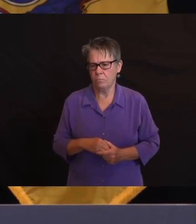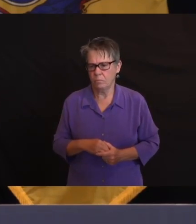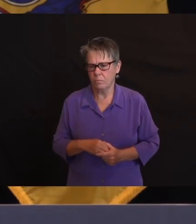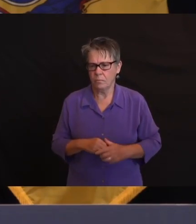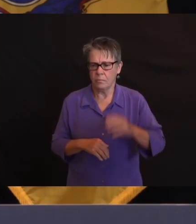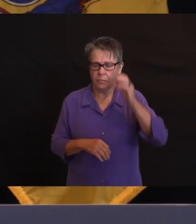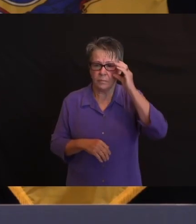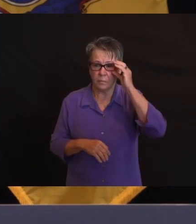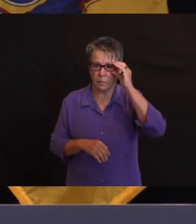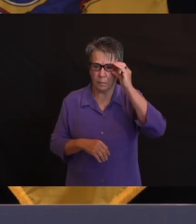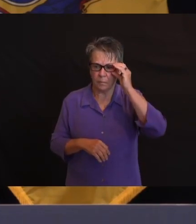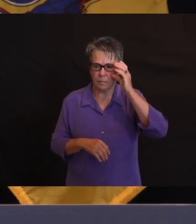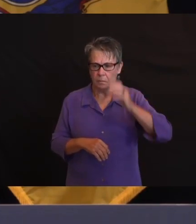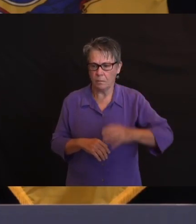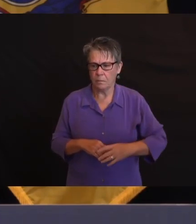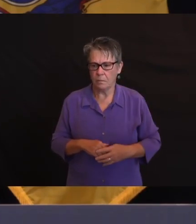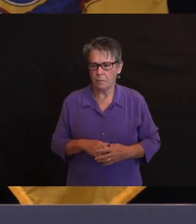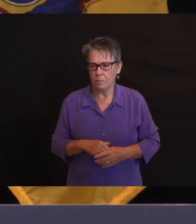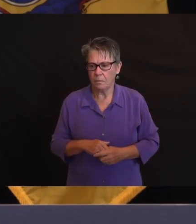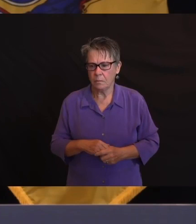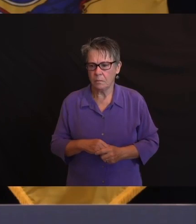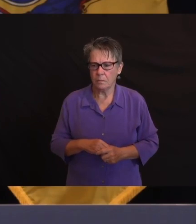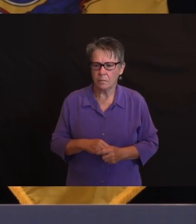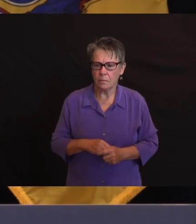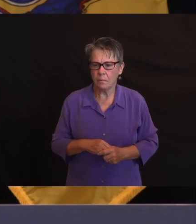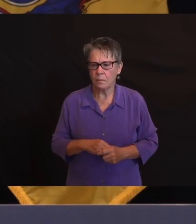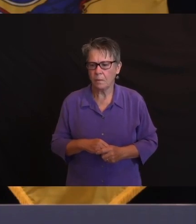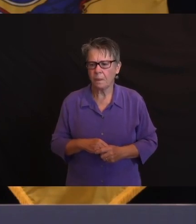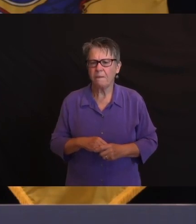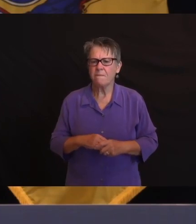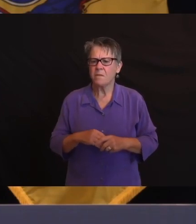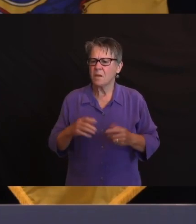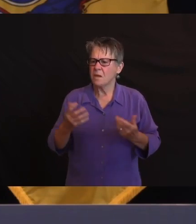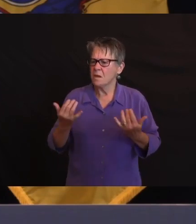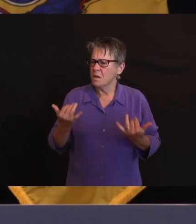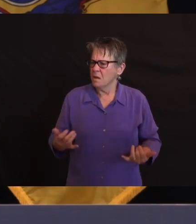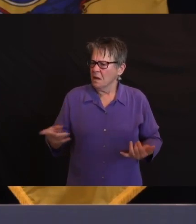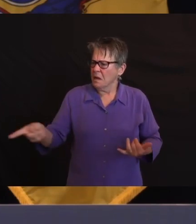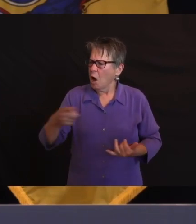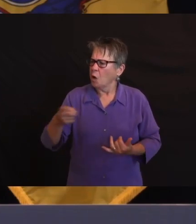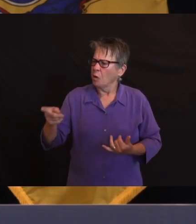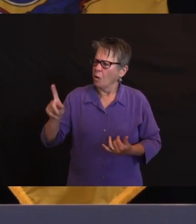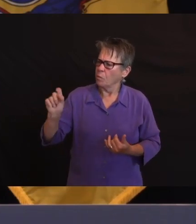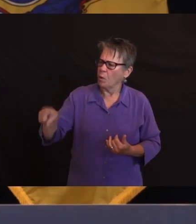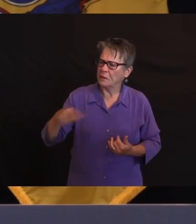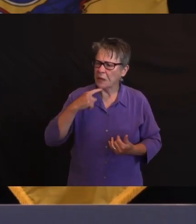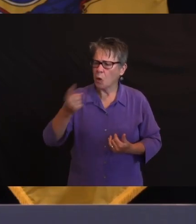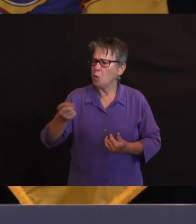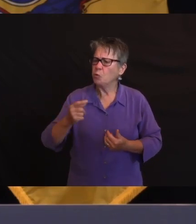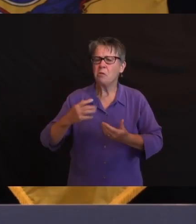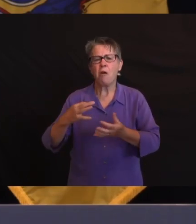went very well, where you weren't told that there were thousands of votes that were... How many votes were cast in the